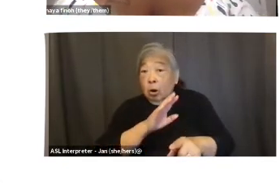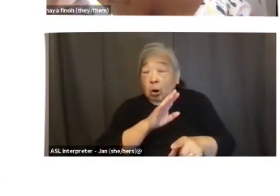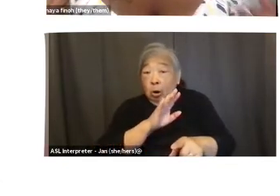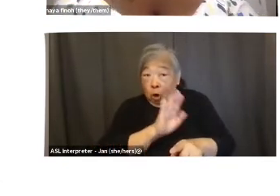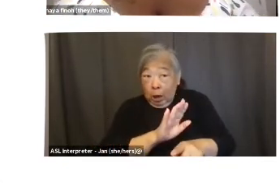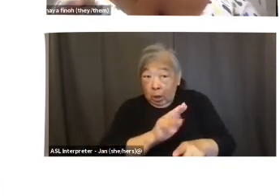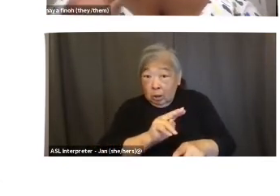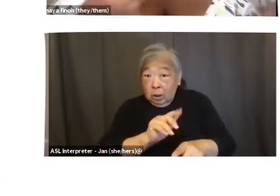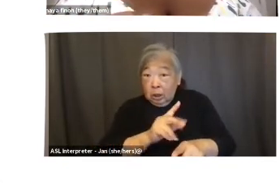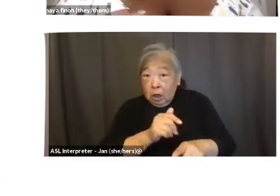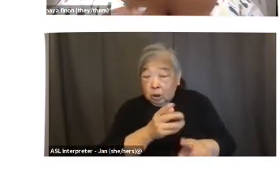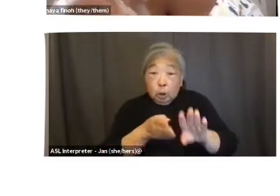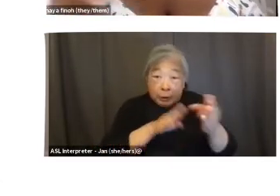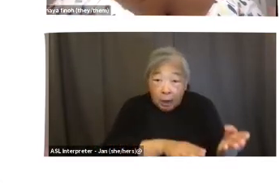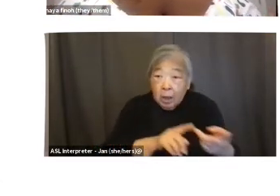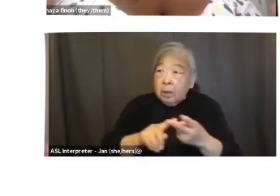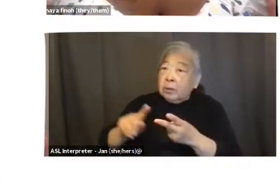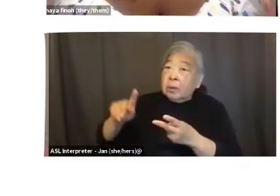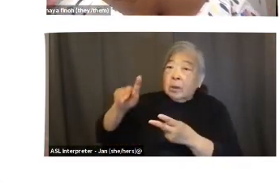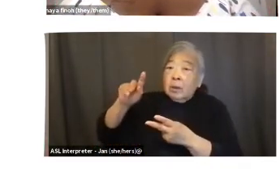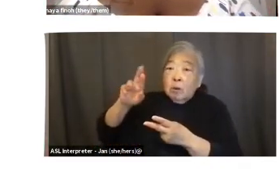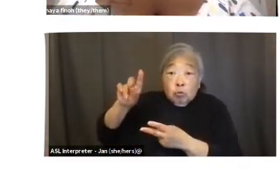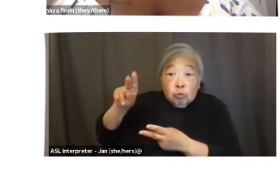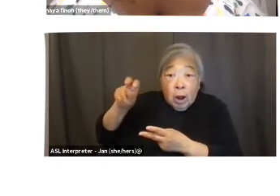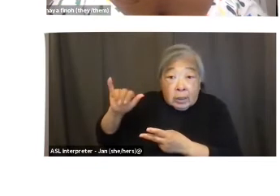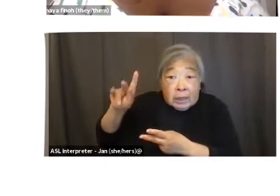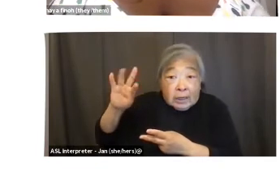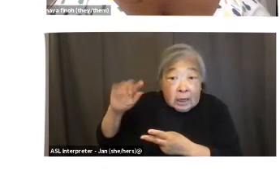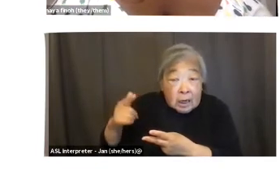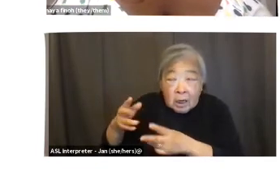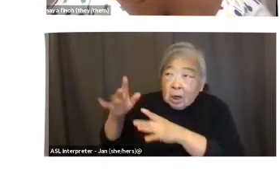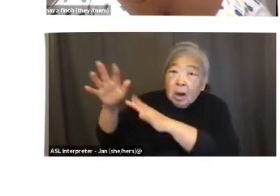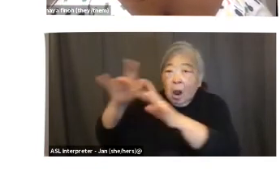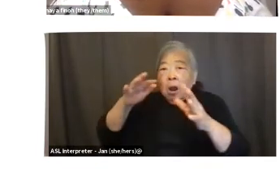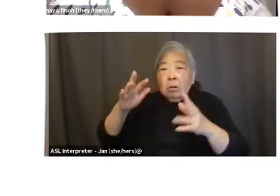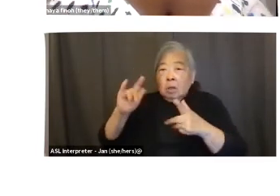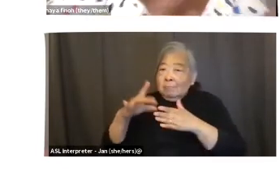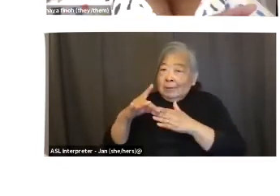Rodney King, sparked outrage that led to the LA uprising of 1992.